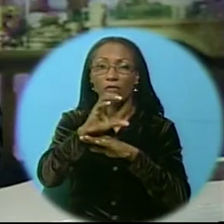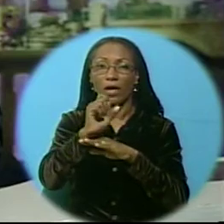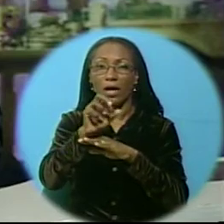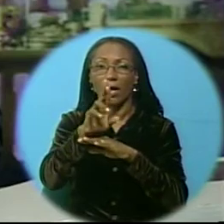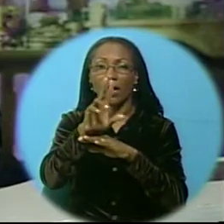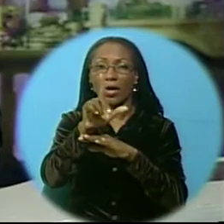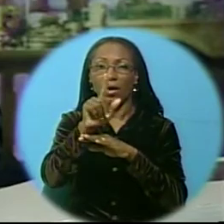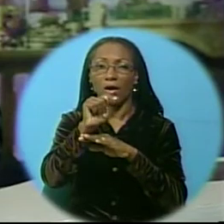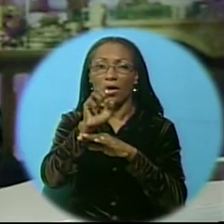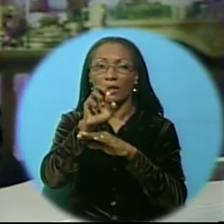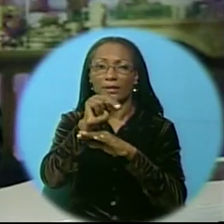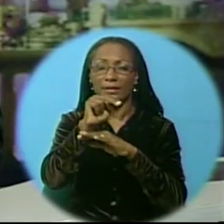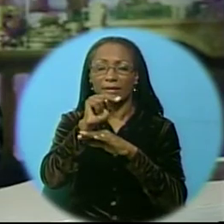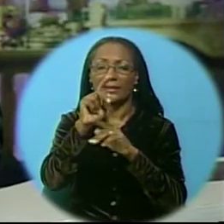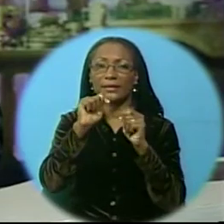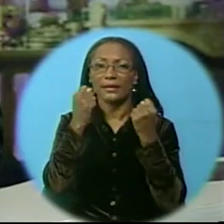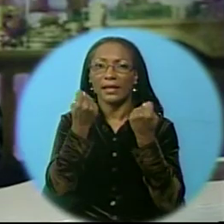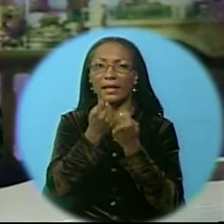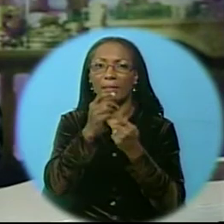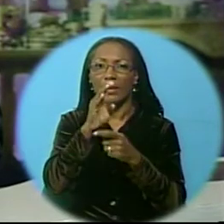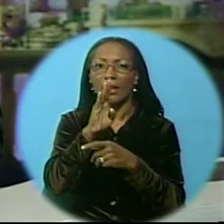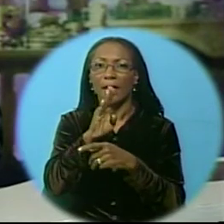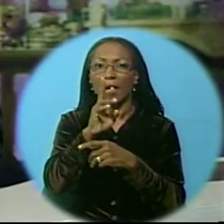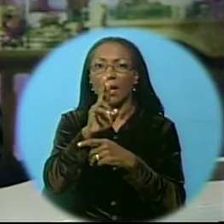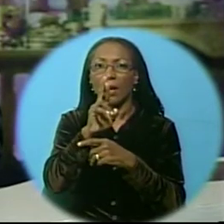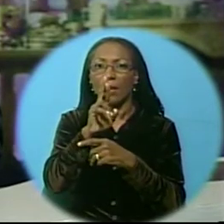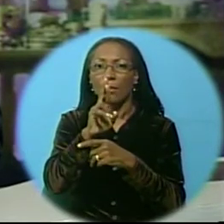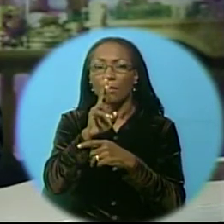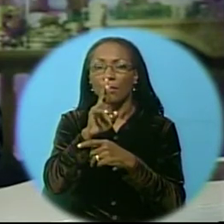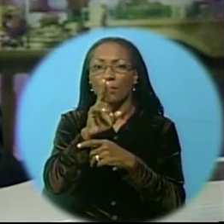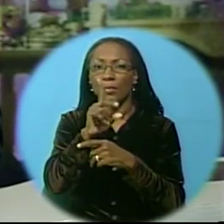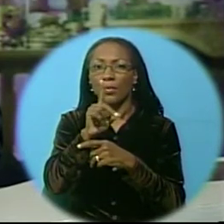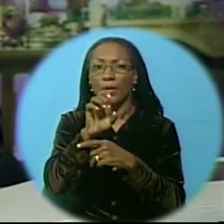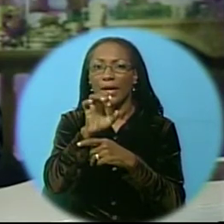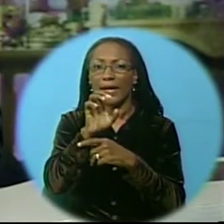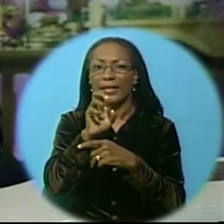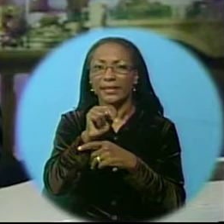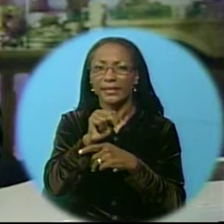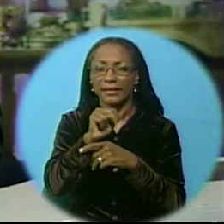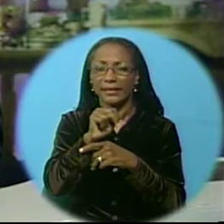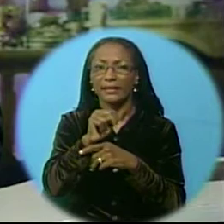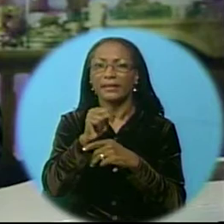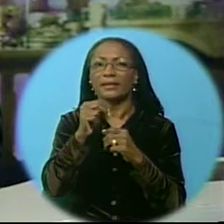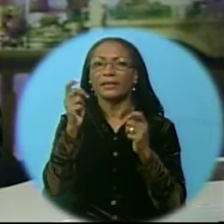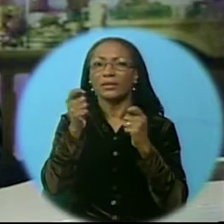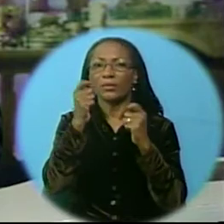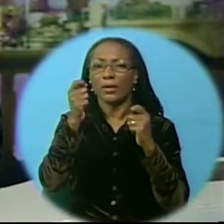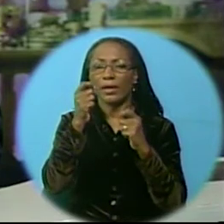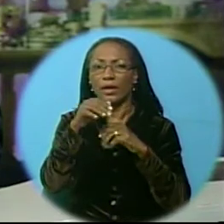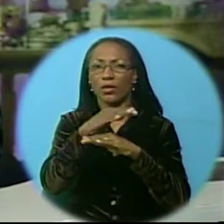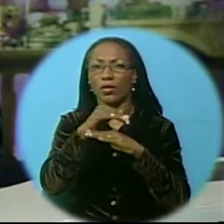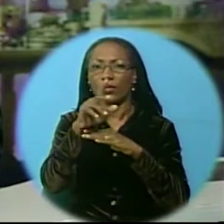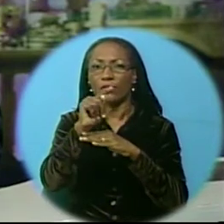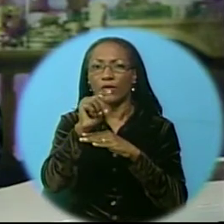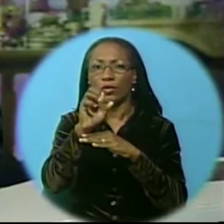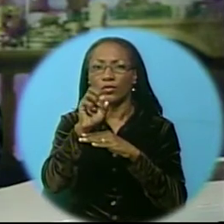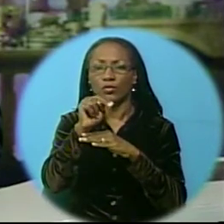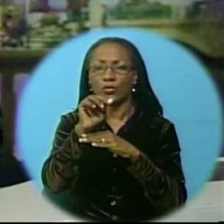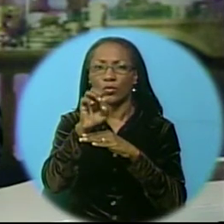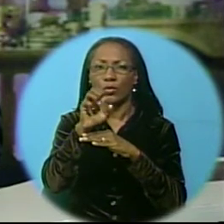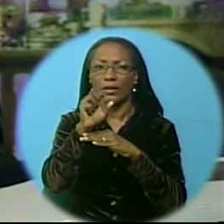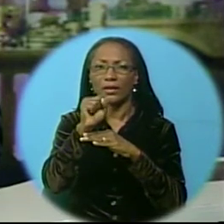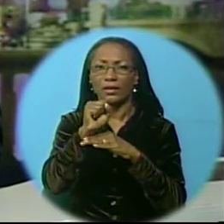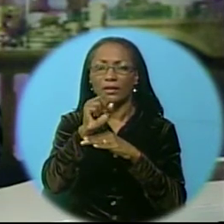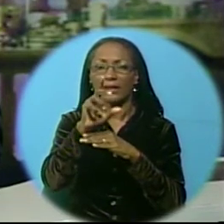beat Toners 20-25, 25-18, 29-27, 25-20. Deacons finished with a maximum 50